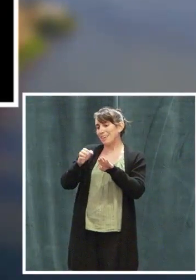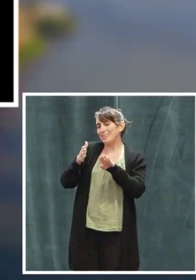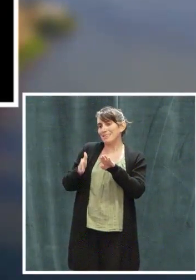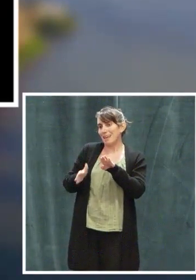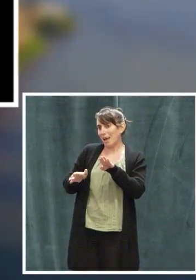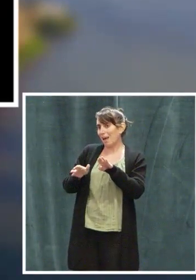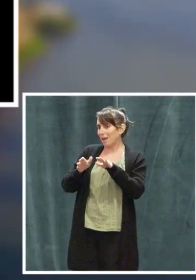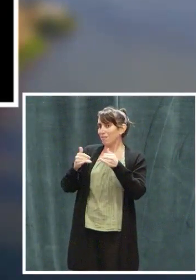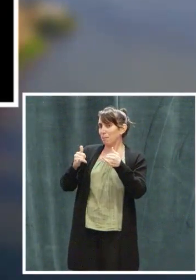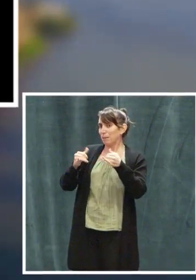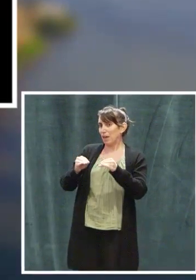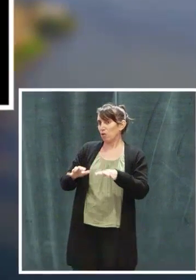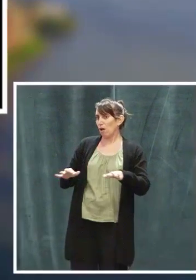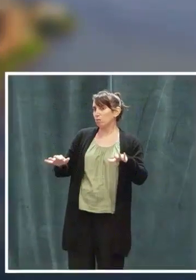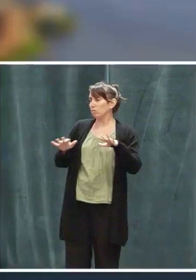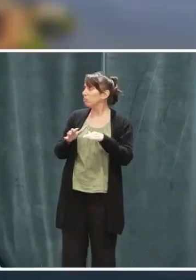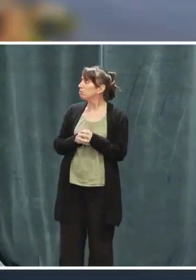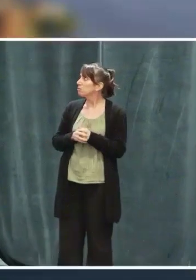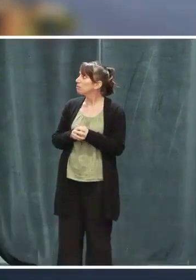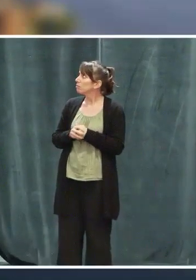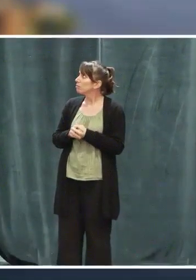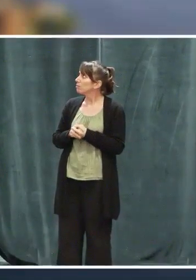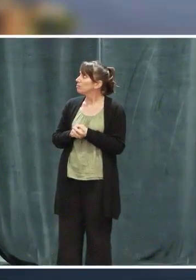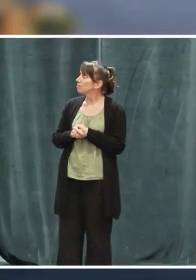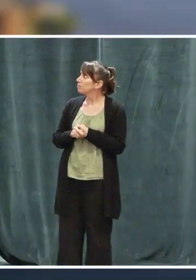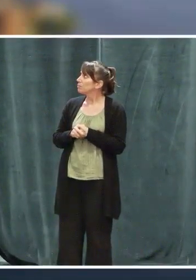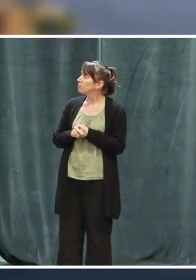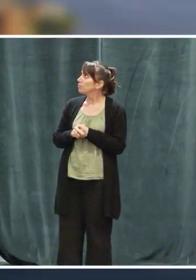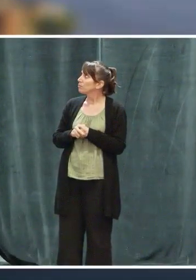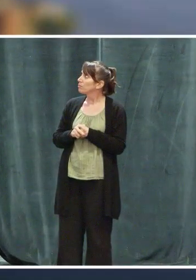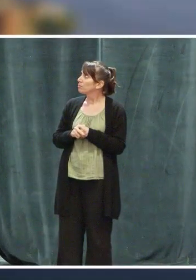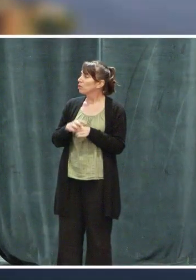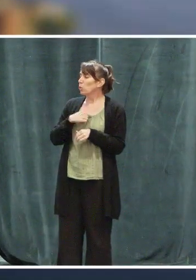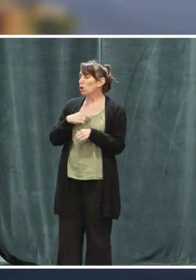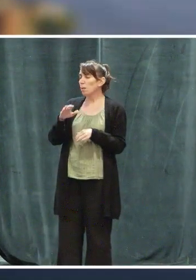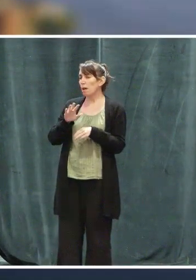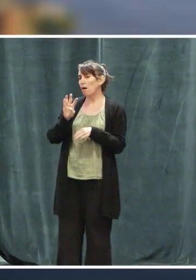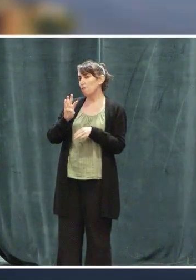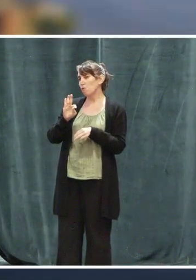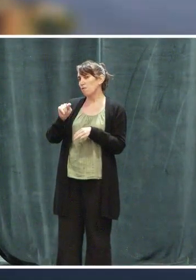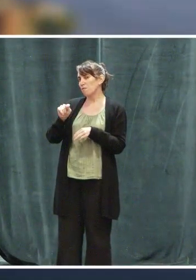Rockefeller Park Playground. Again, we're